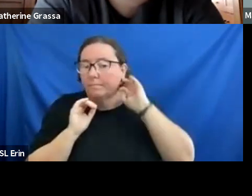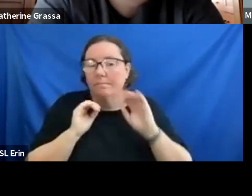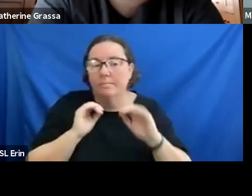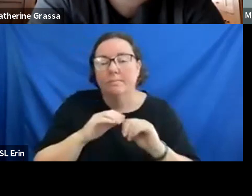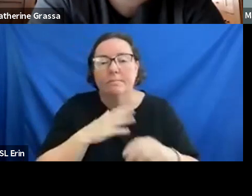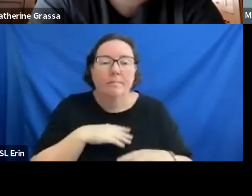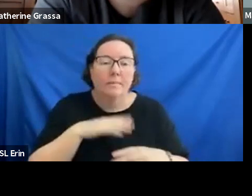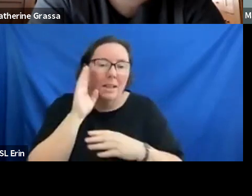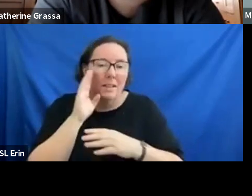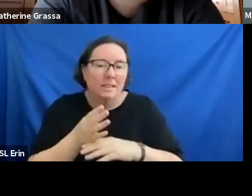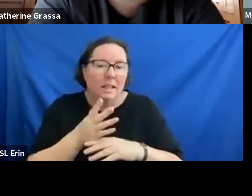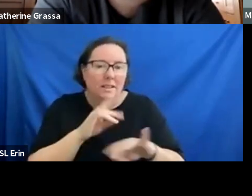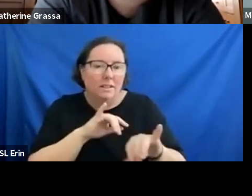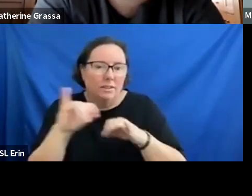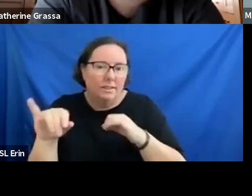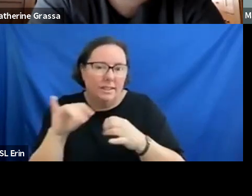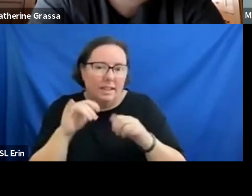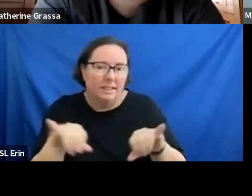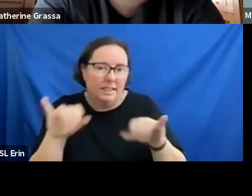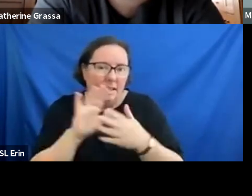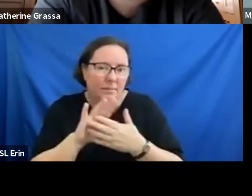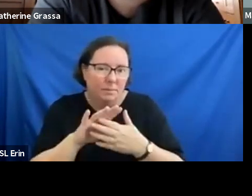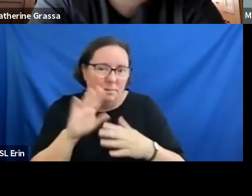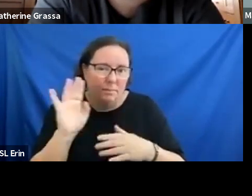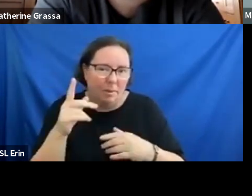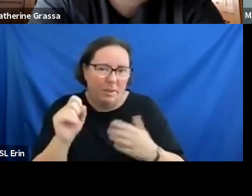my son still can stay in the same school in BPS.